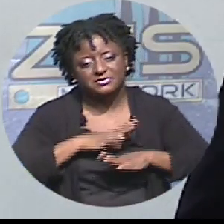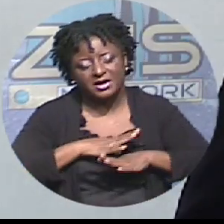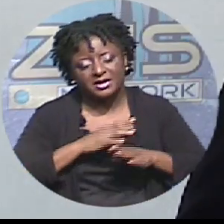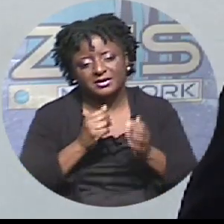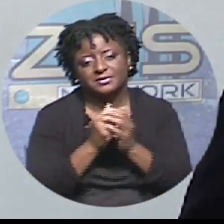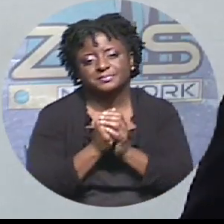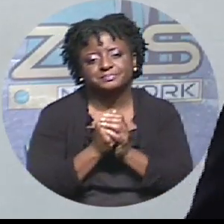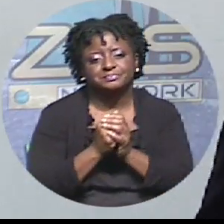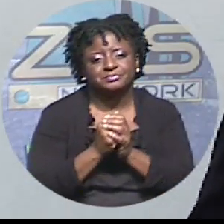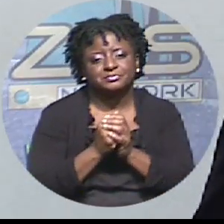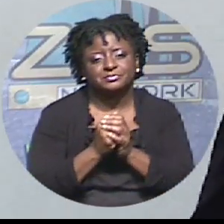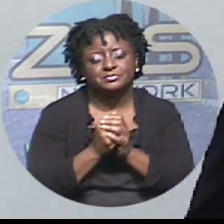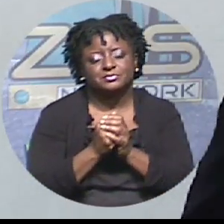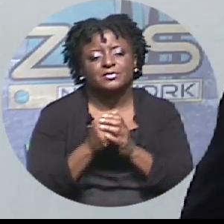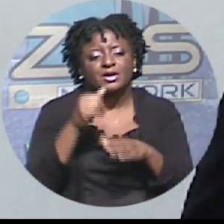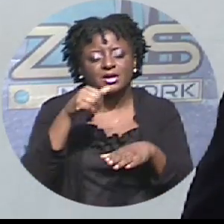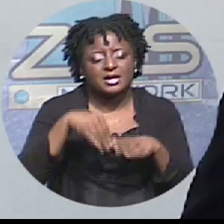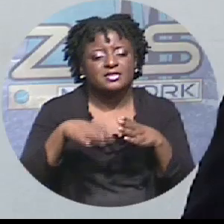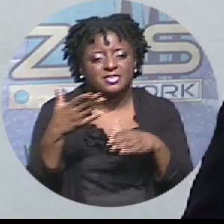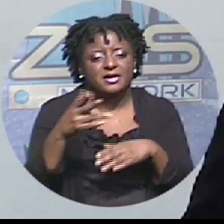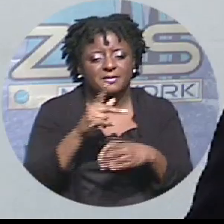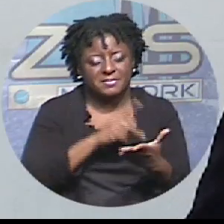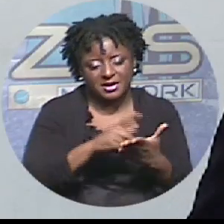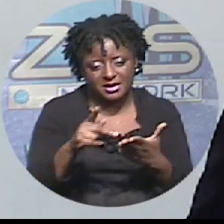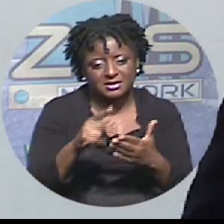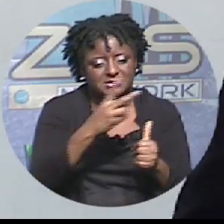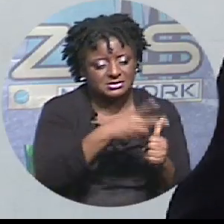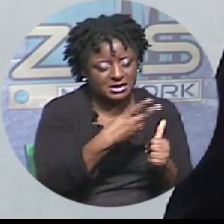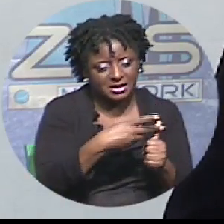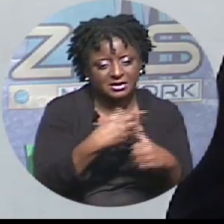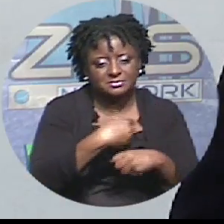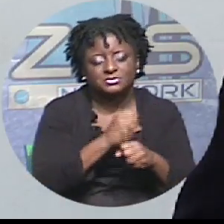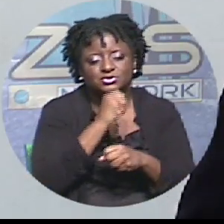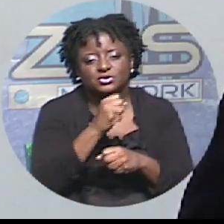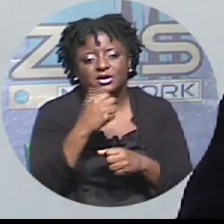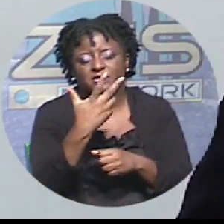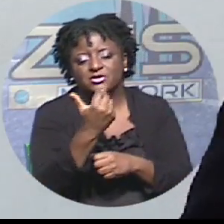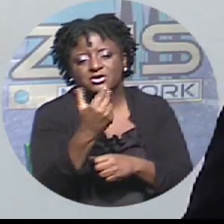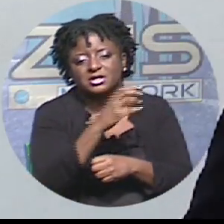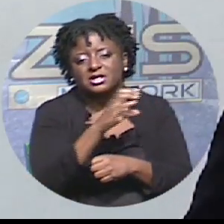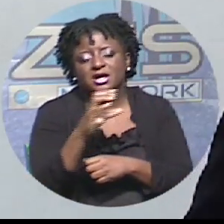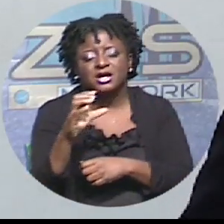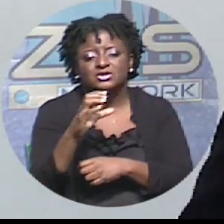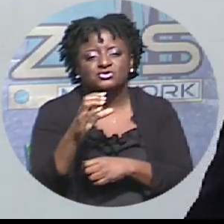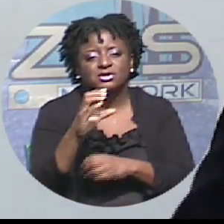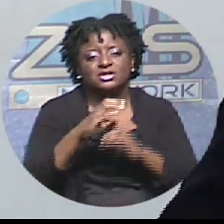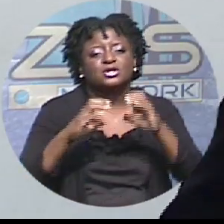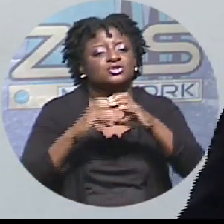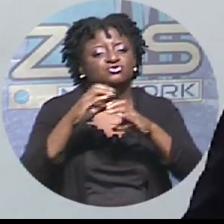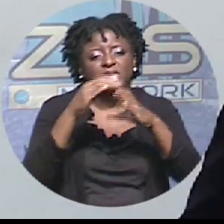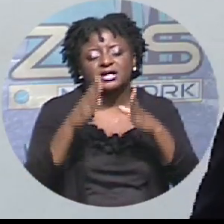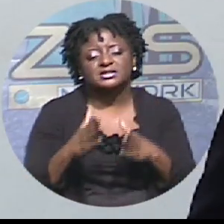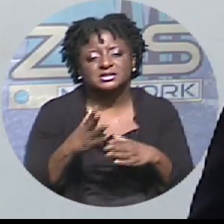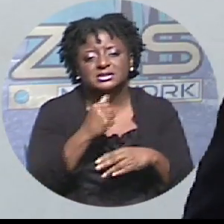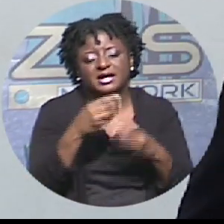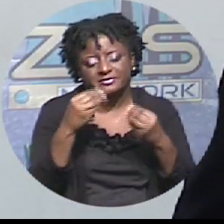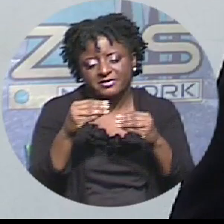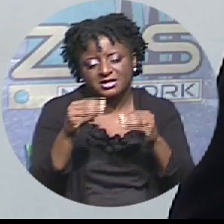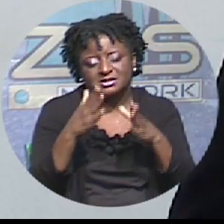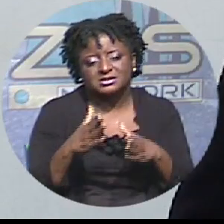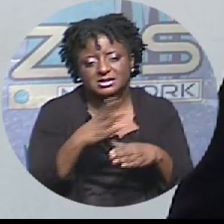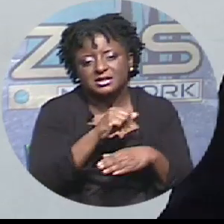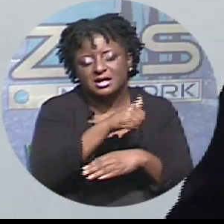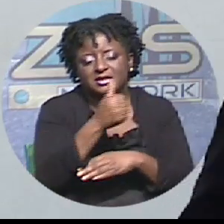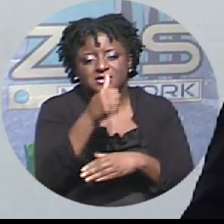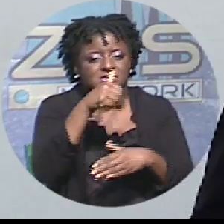of their pay. The second, we have to ensure that the 1,300 contractors and vendors and others who